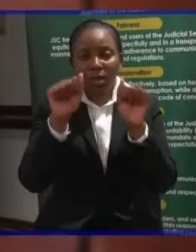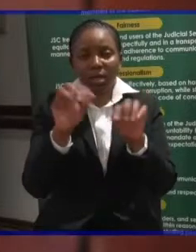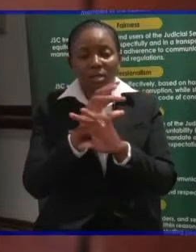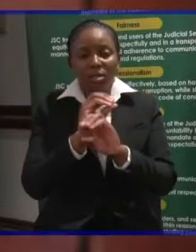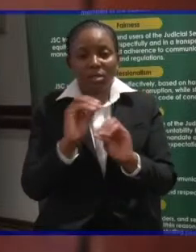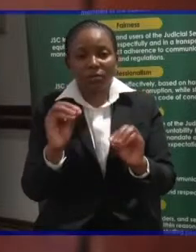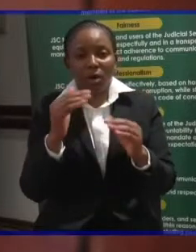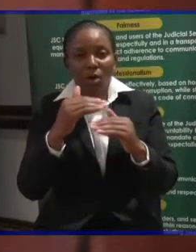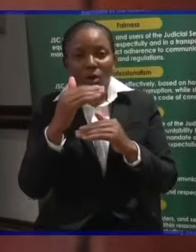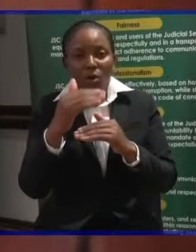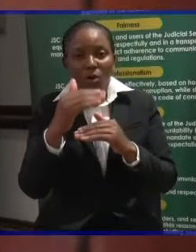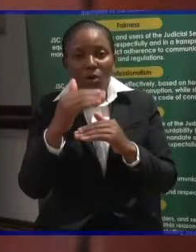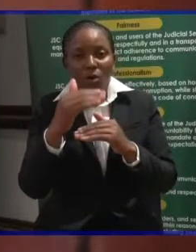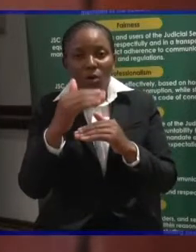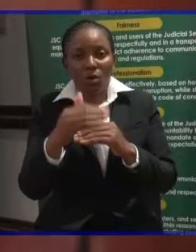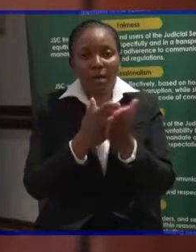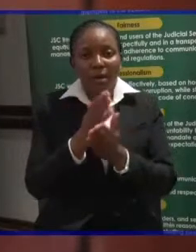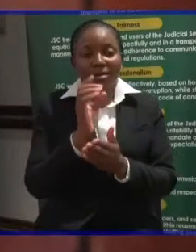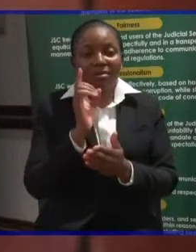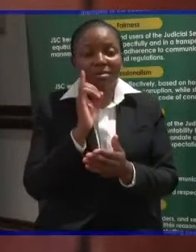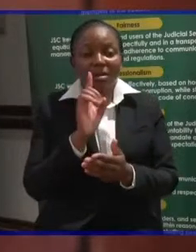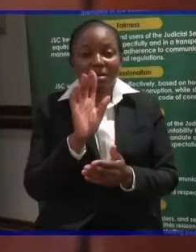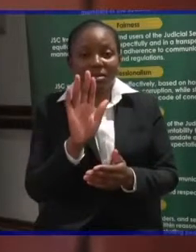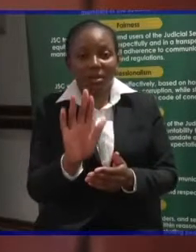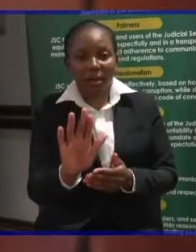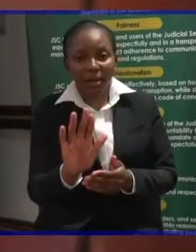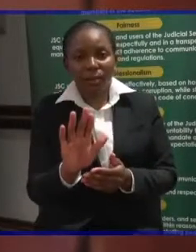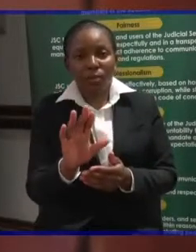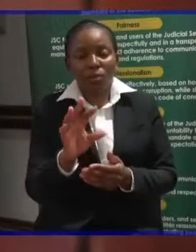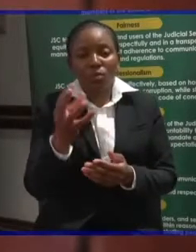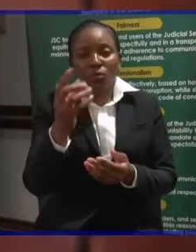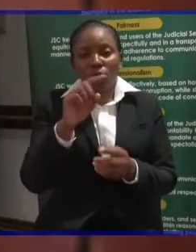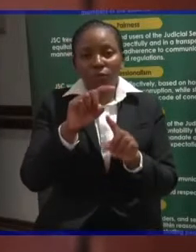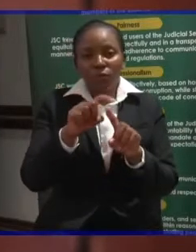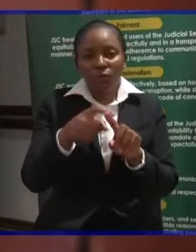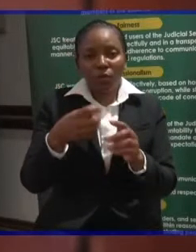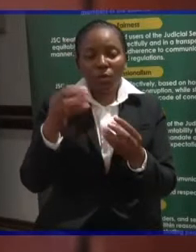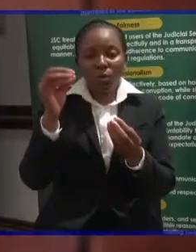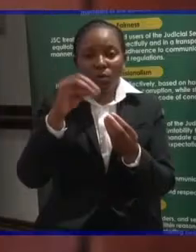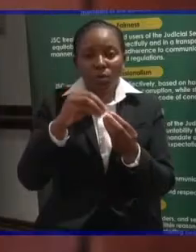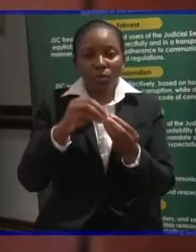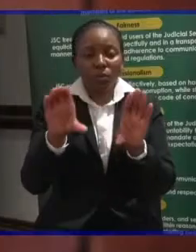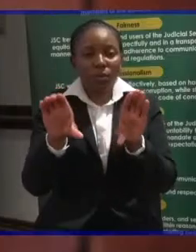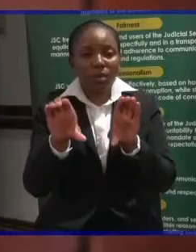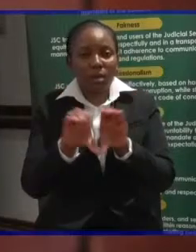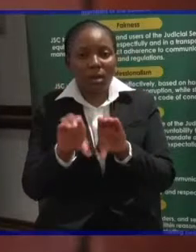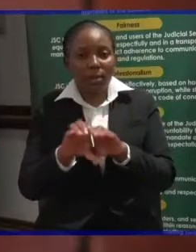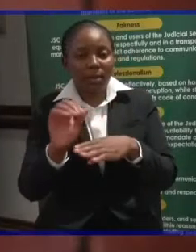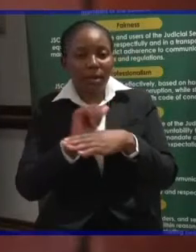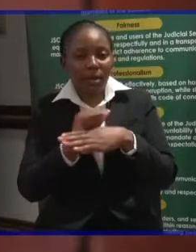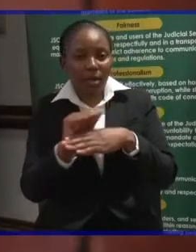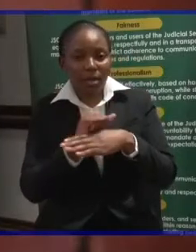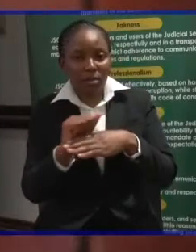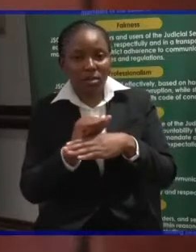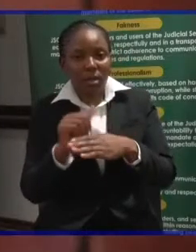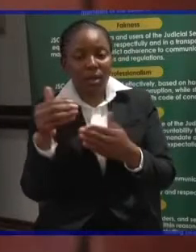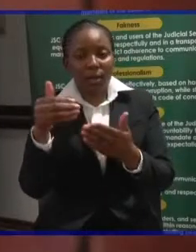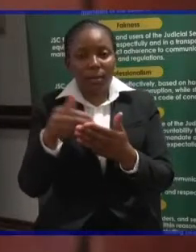an existing right which might have accrued from the Labour Act, contract of